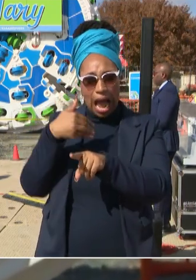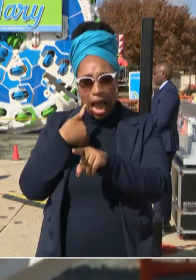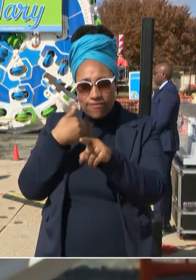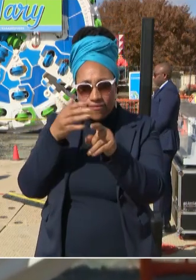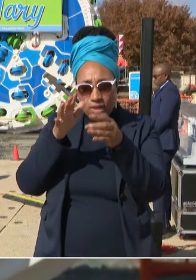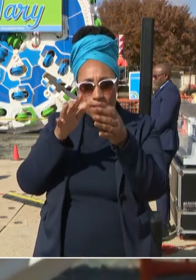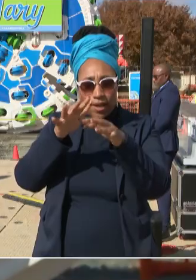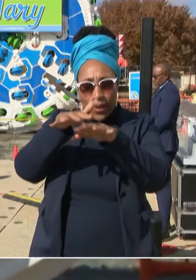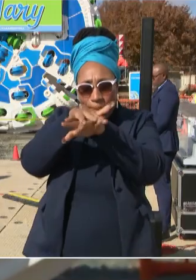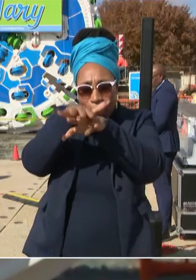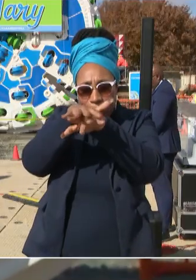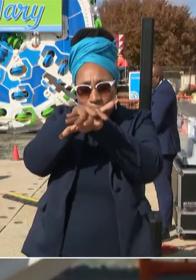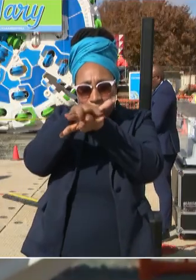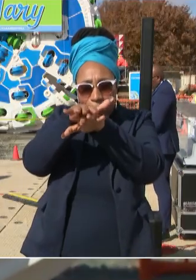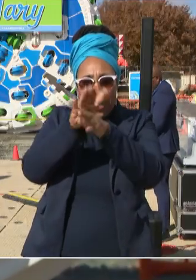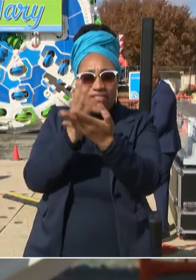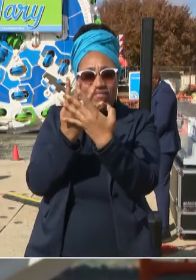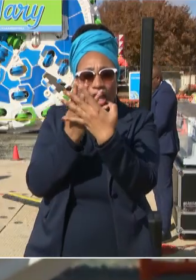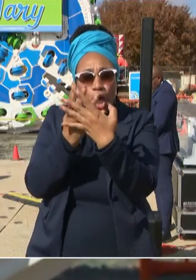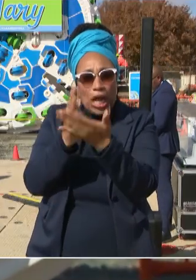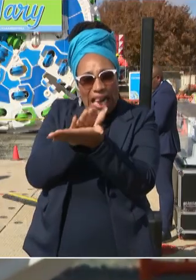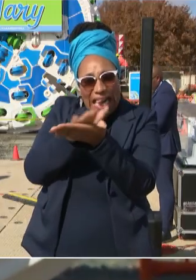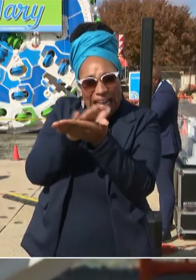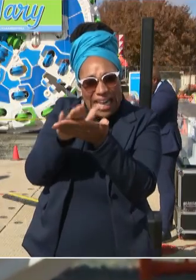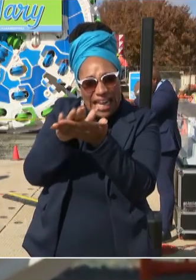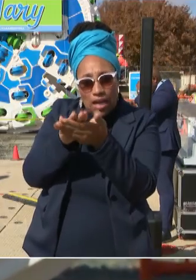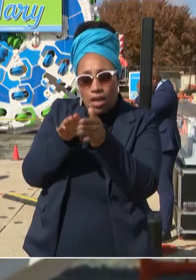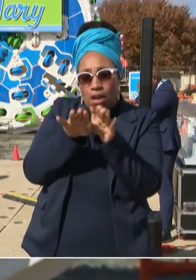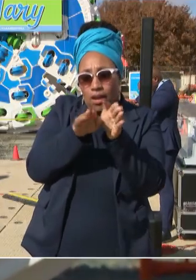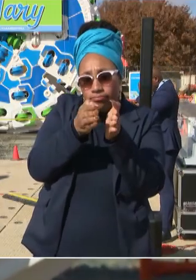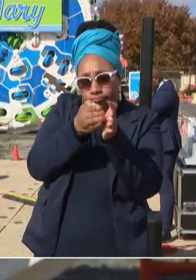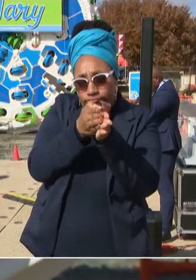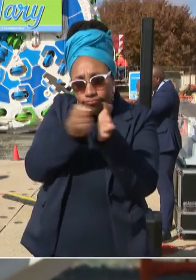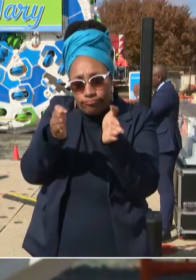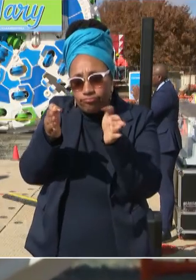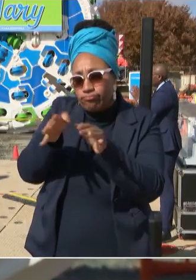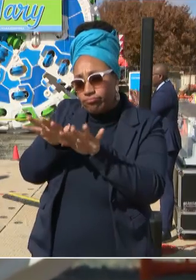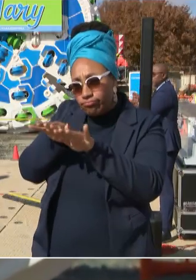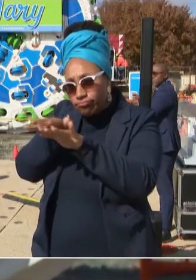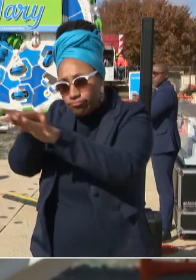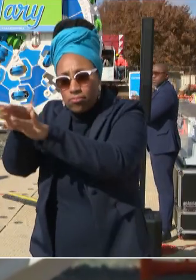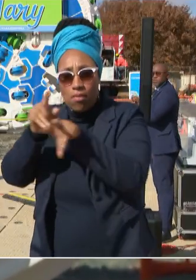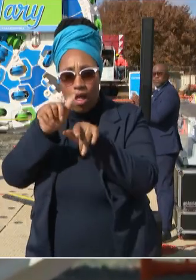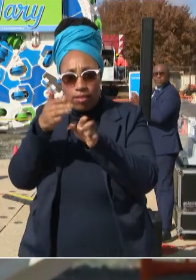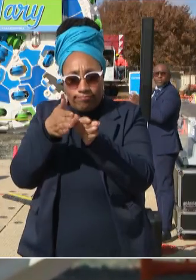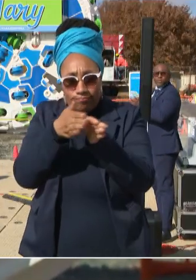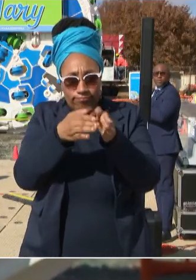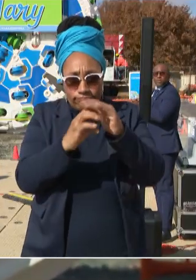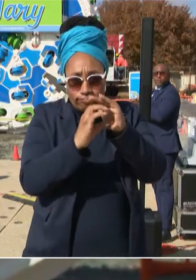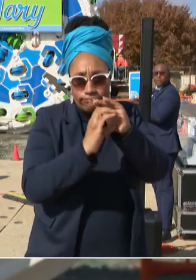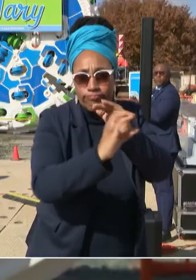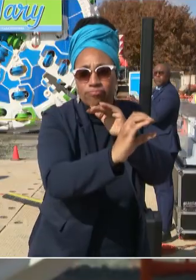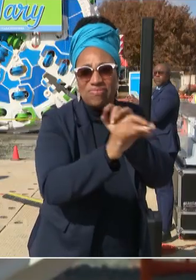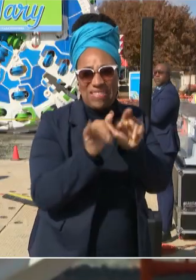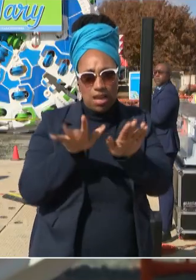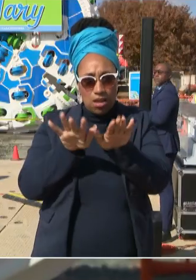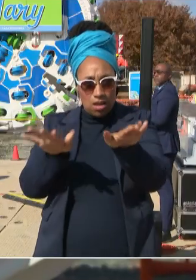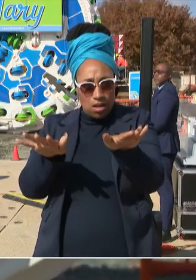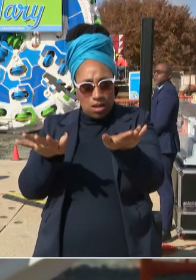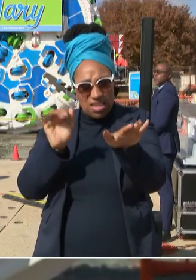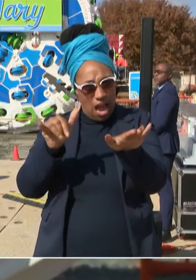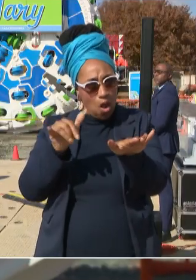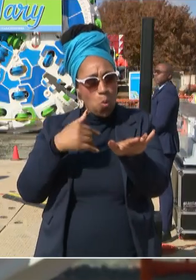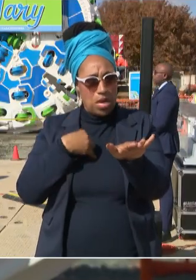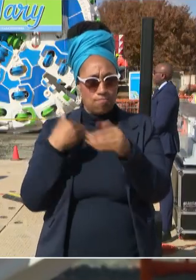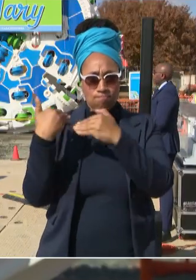then to the Chesapeake, and then out into the ocean. And so that is what we do at Blue Plains as well. When